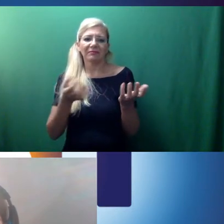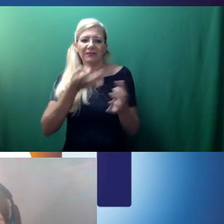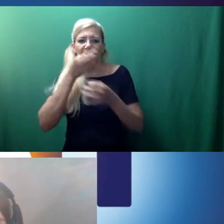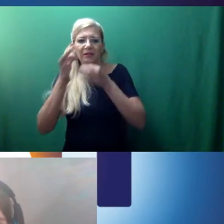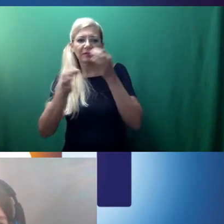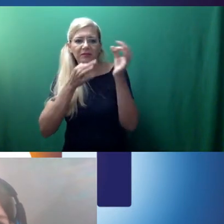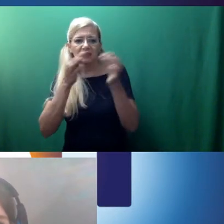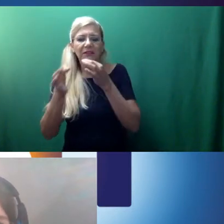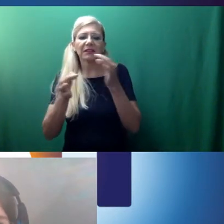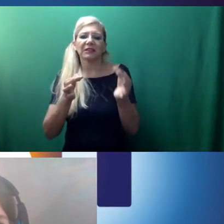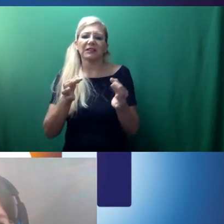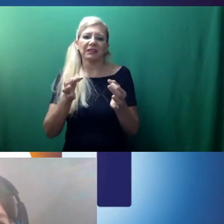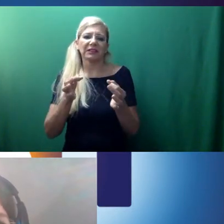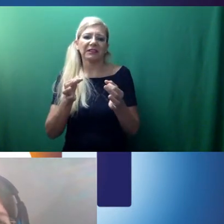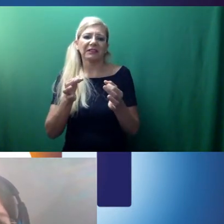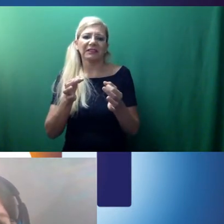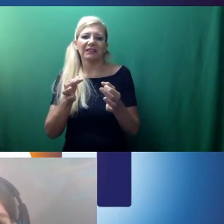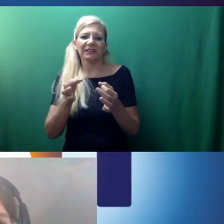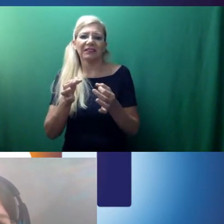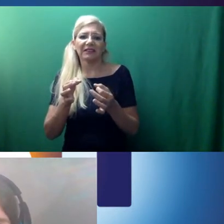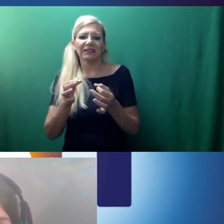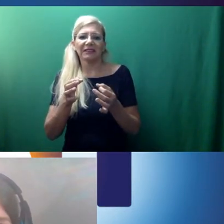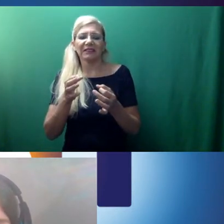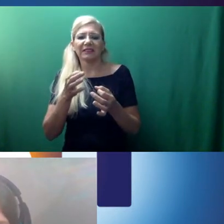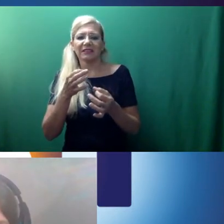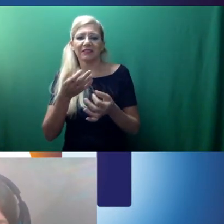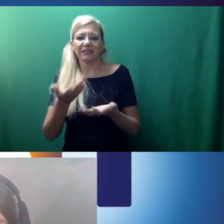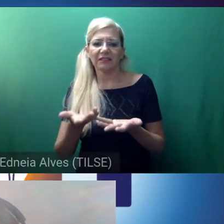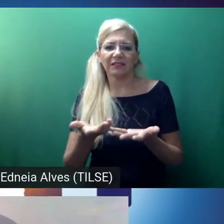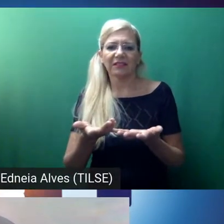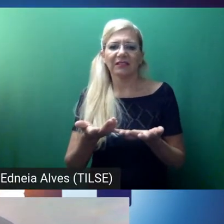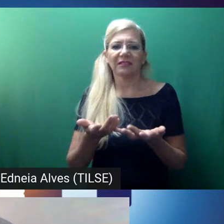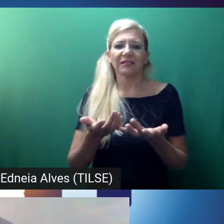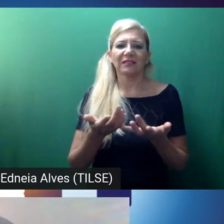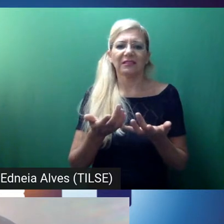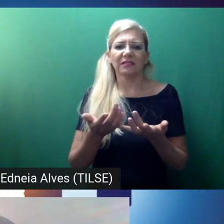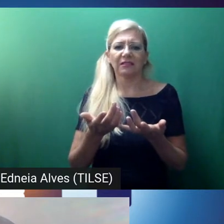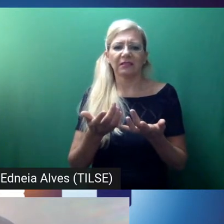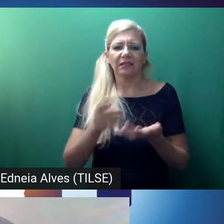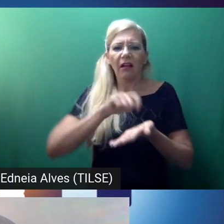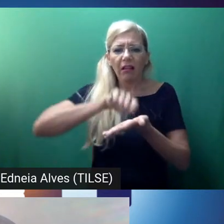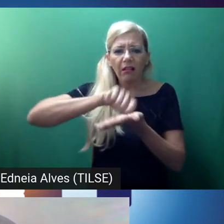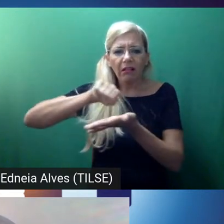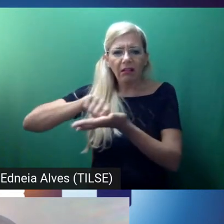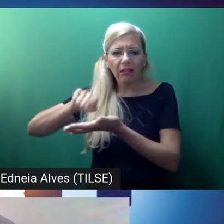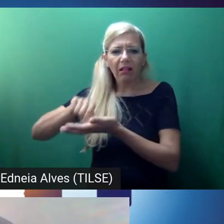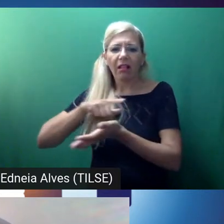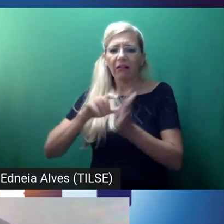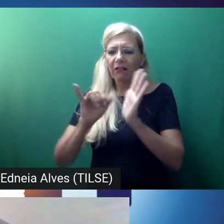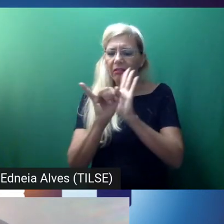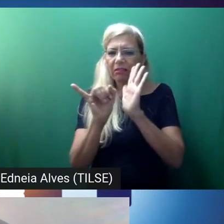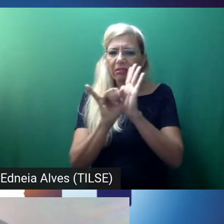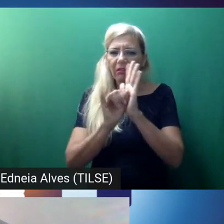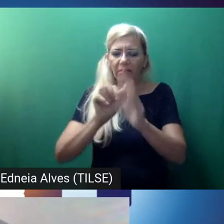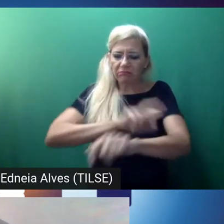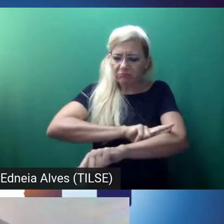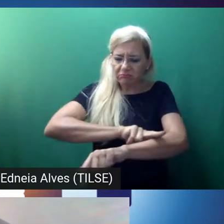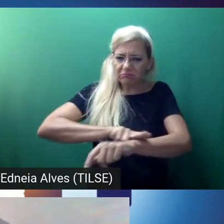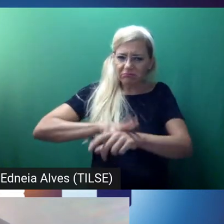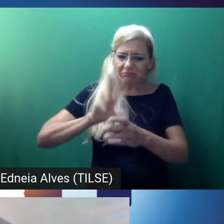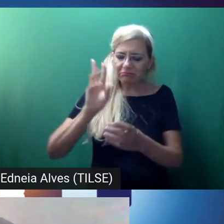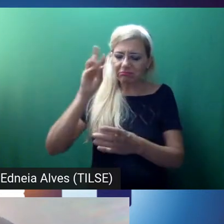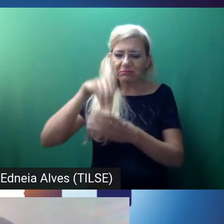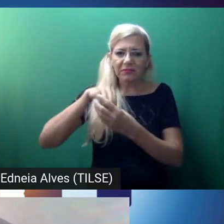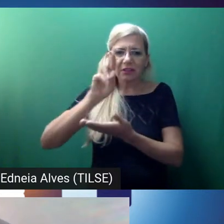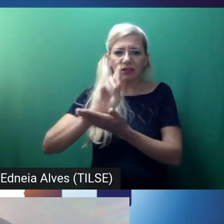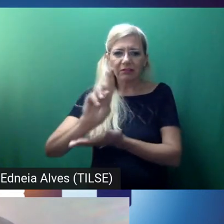Beatriz Albuquerque says that she's currently writing her thesis on identities, representations, and